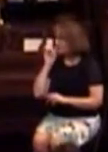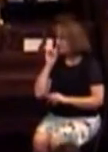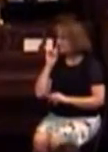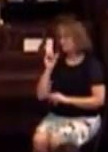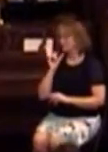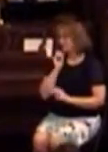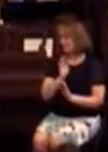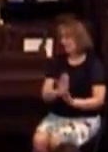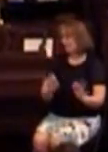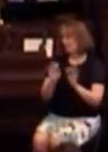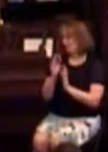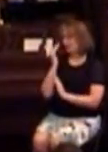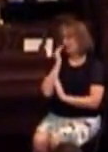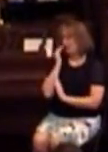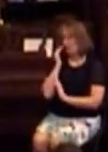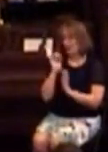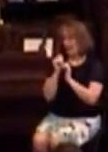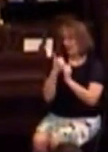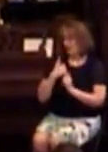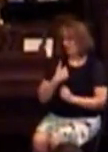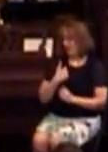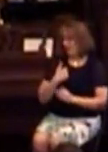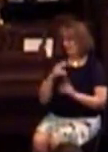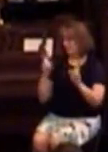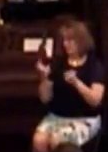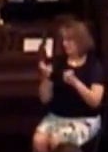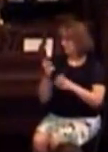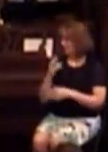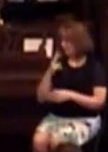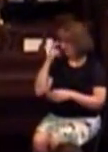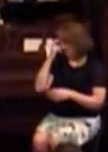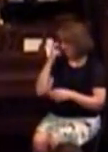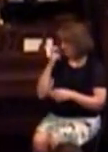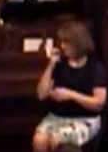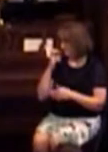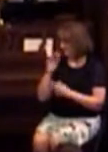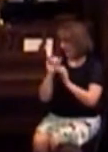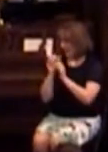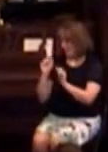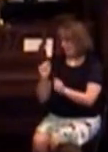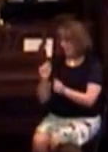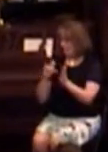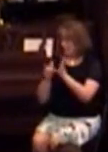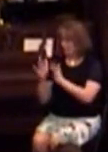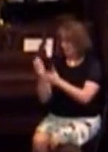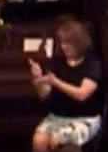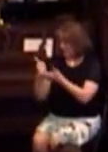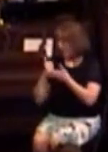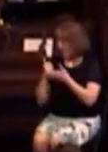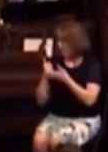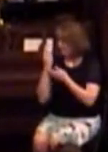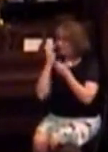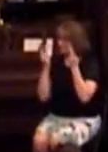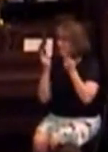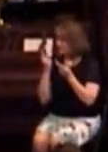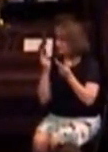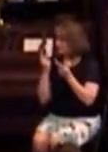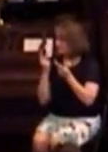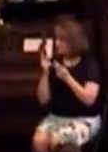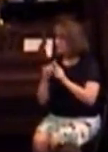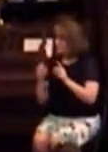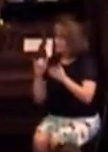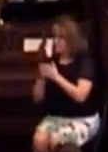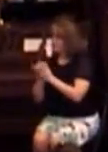that Jesus can or cannot enable you to see is important. Don't you think that's important? Do you think that's an